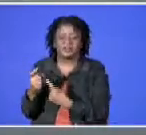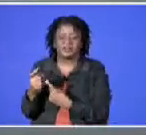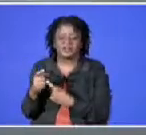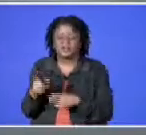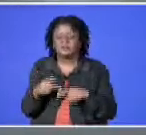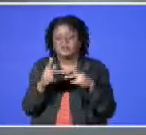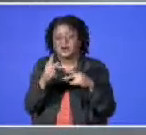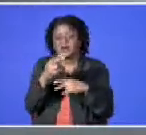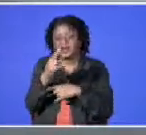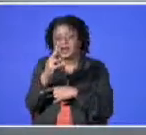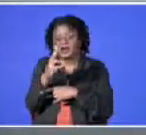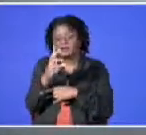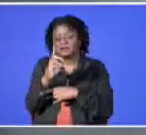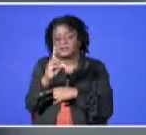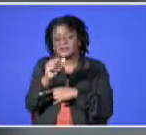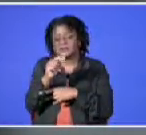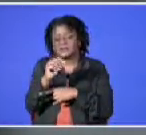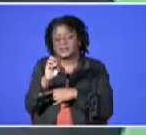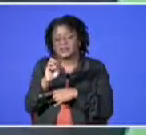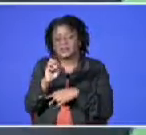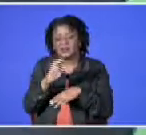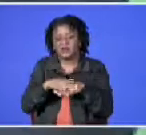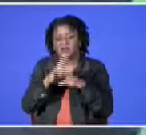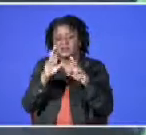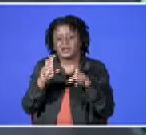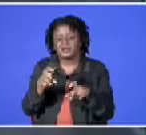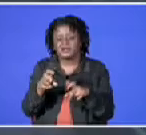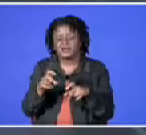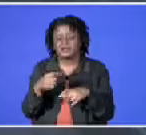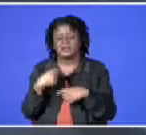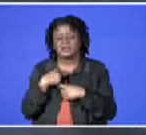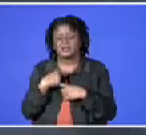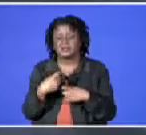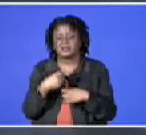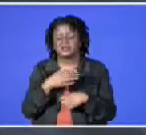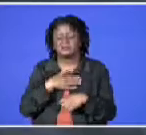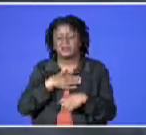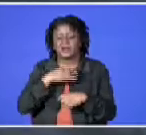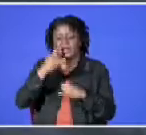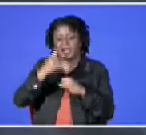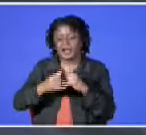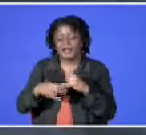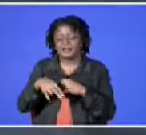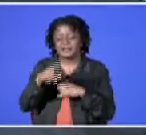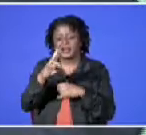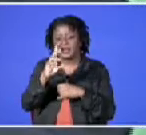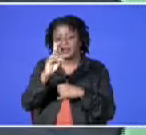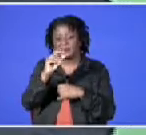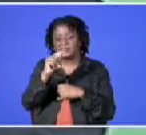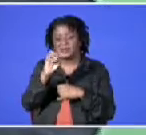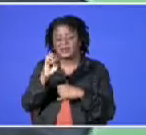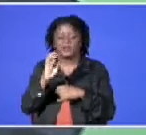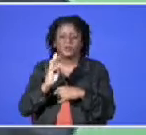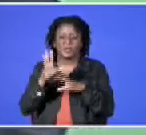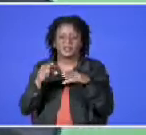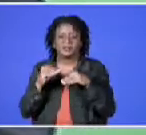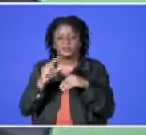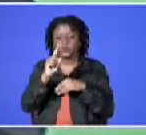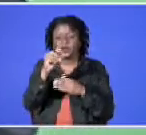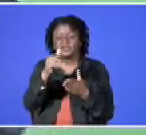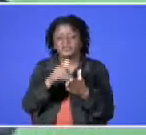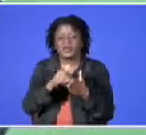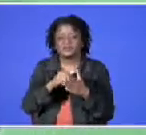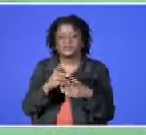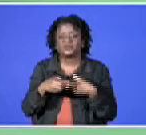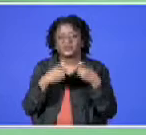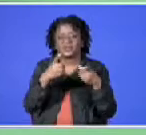testing that health officials increased last week. Since my last update, we have accepted 1,000 donated